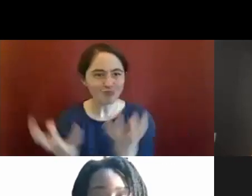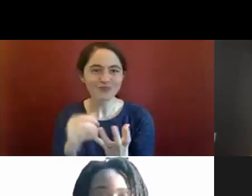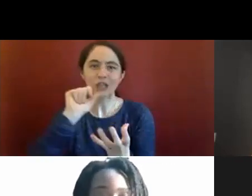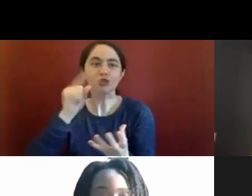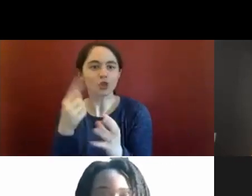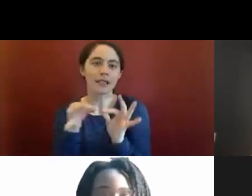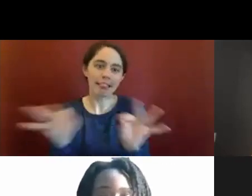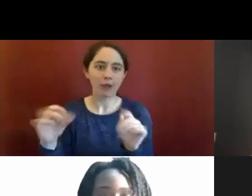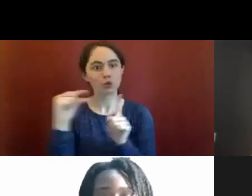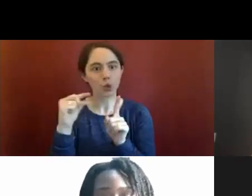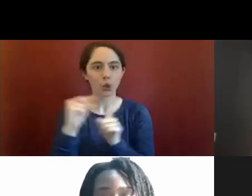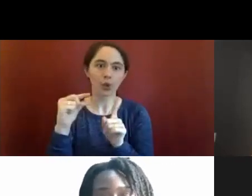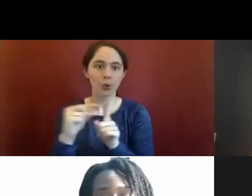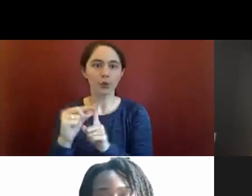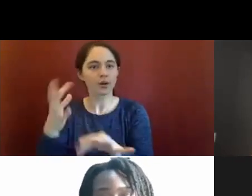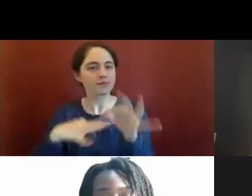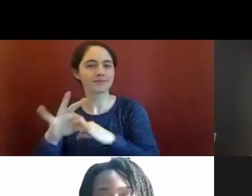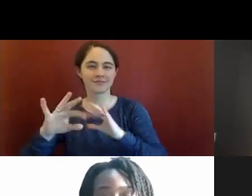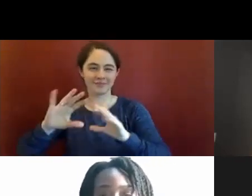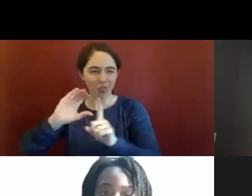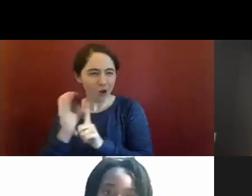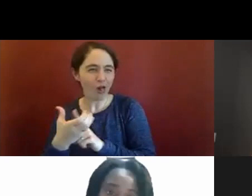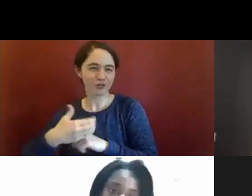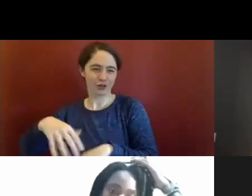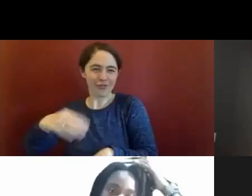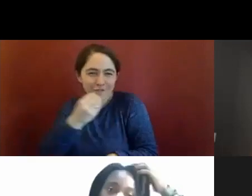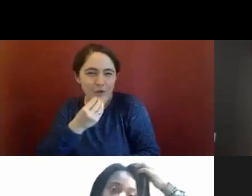foods? So I just wanted to share that aspect.